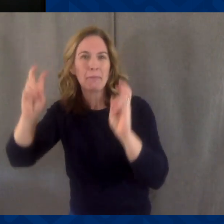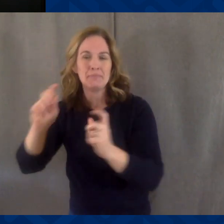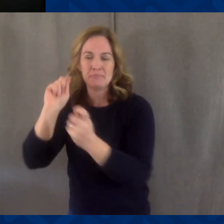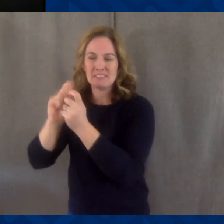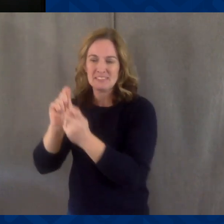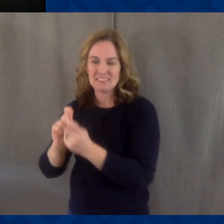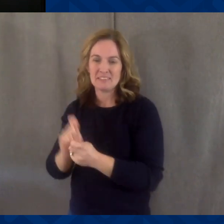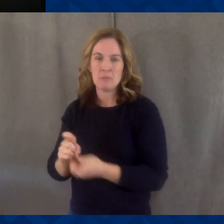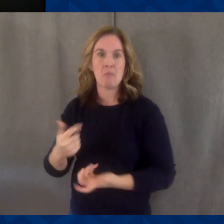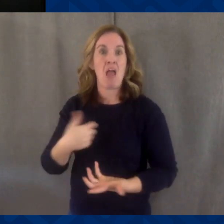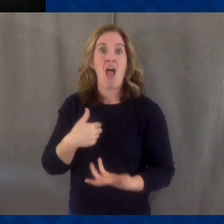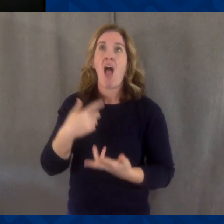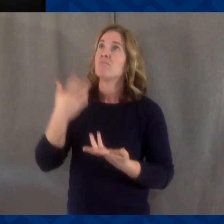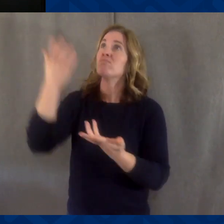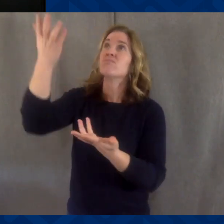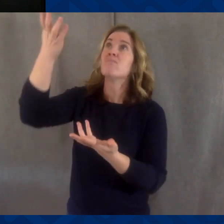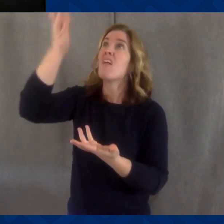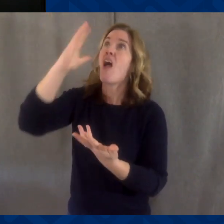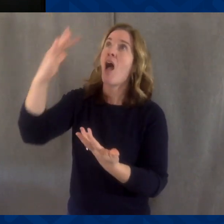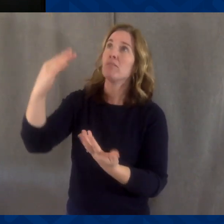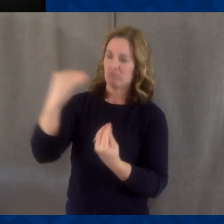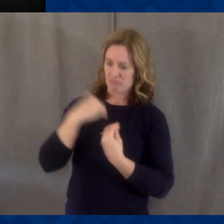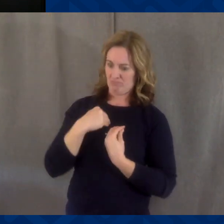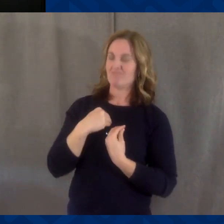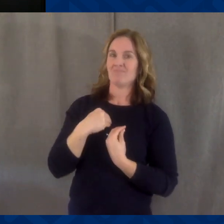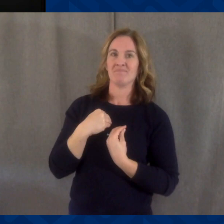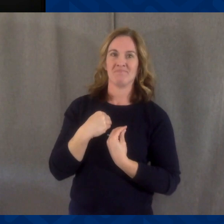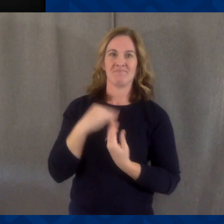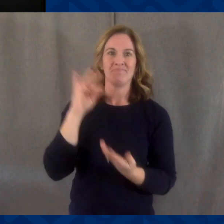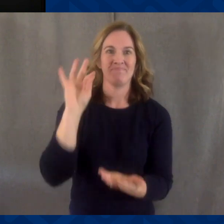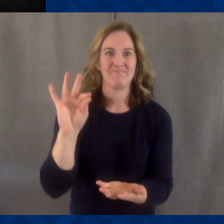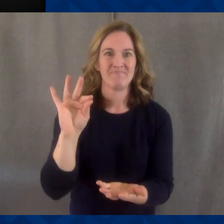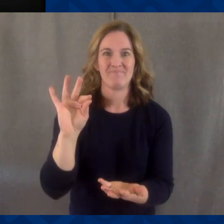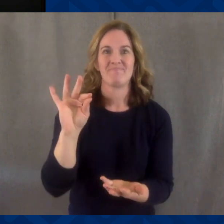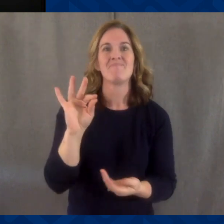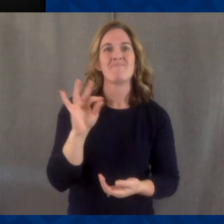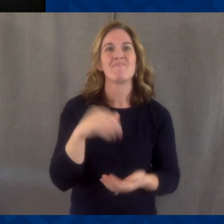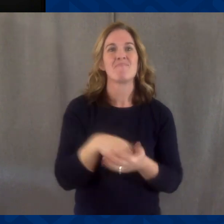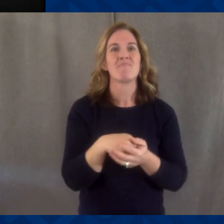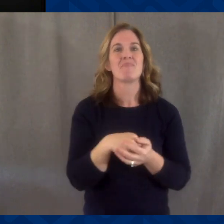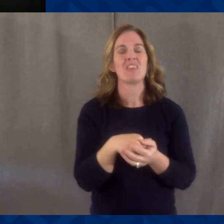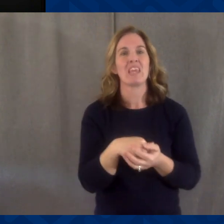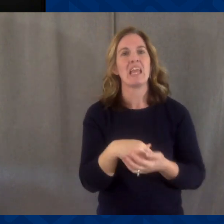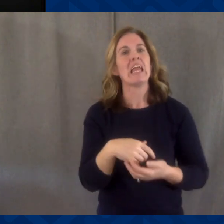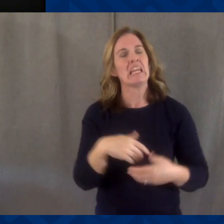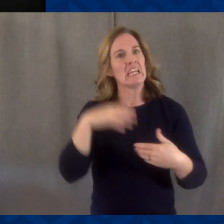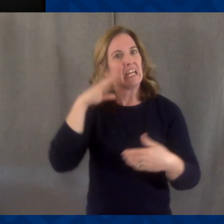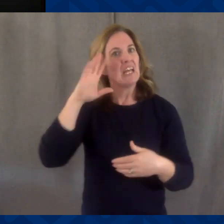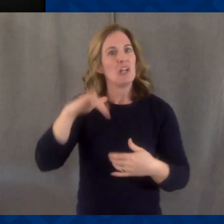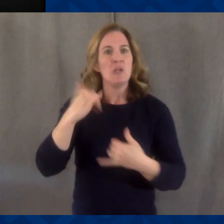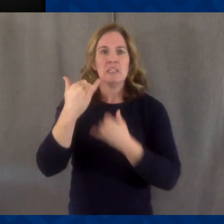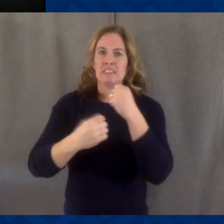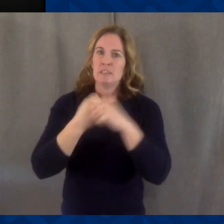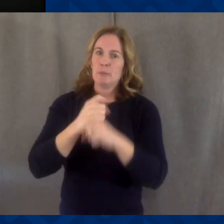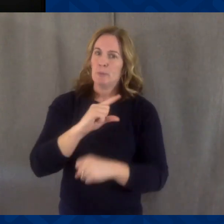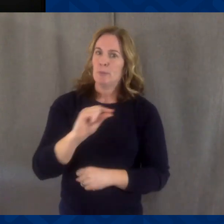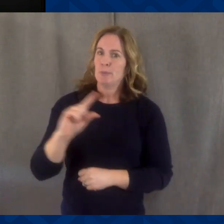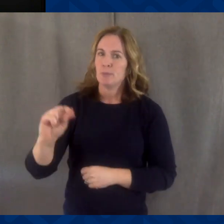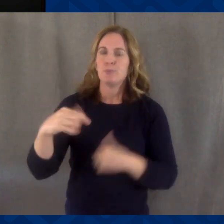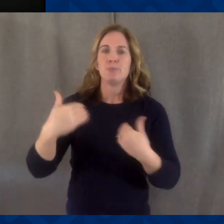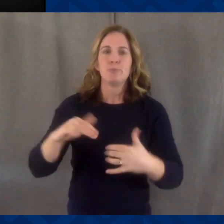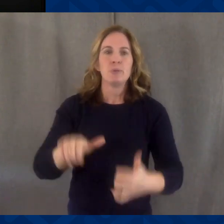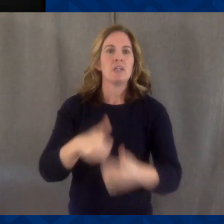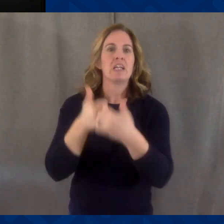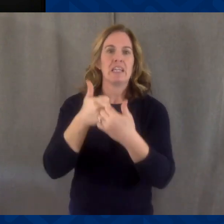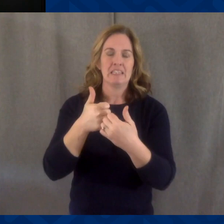And I can't think of a better thing to preach on coming off what has been, for many of you, an incredibly difficult 2020. I can't think of a better